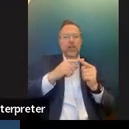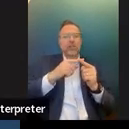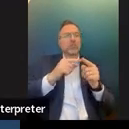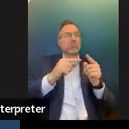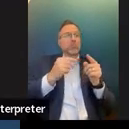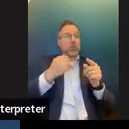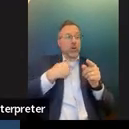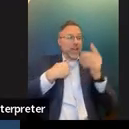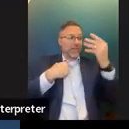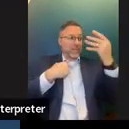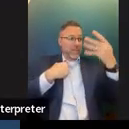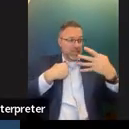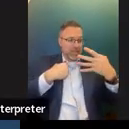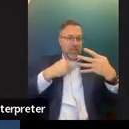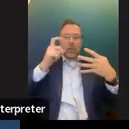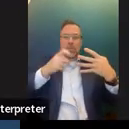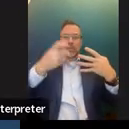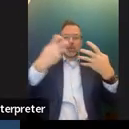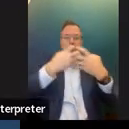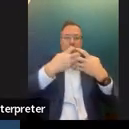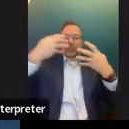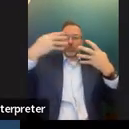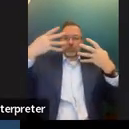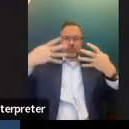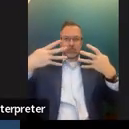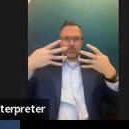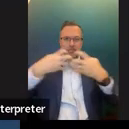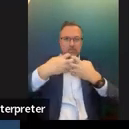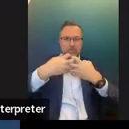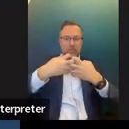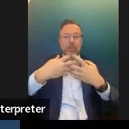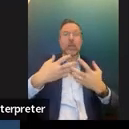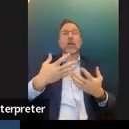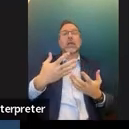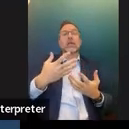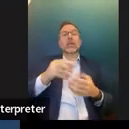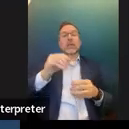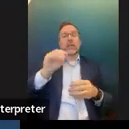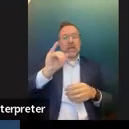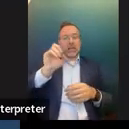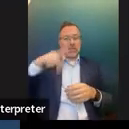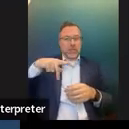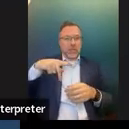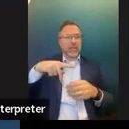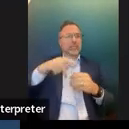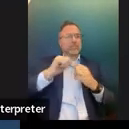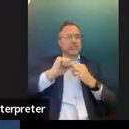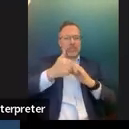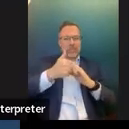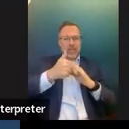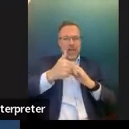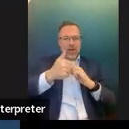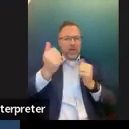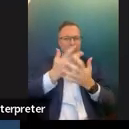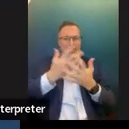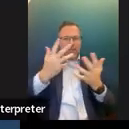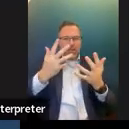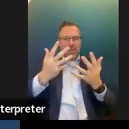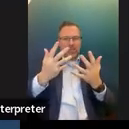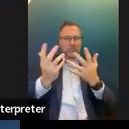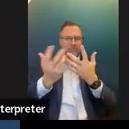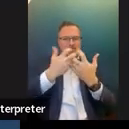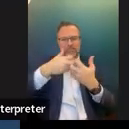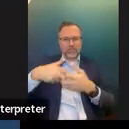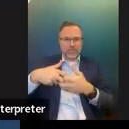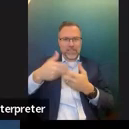just a kind of a overview of alignment in the IEP, how everything kind of fits together. You could see it